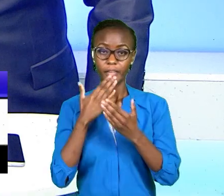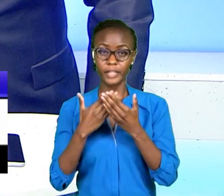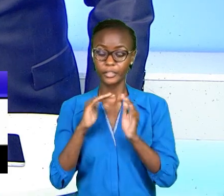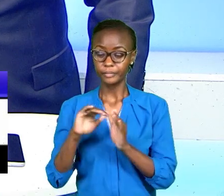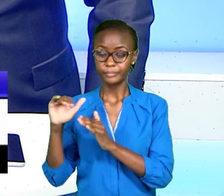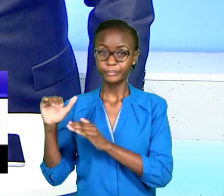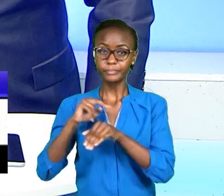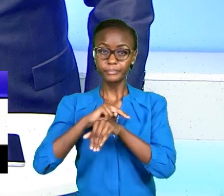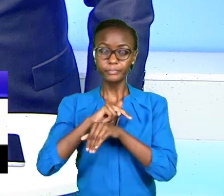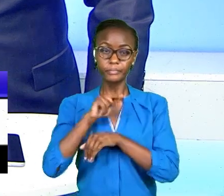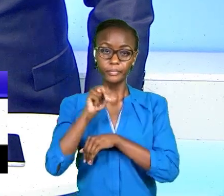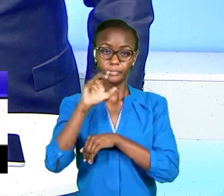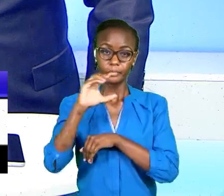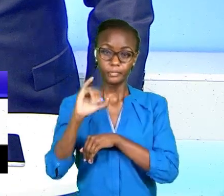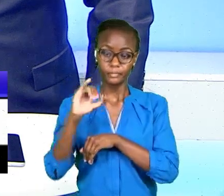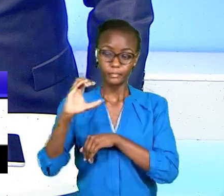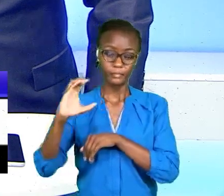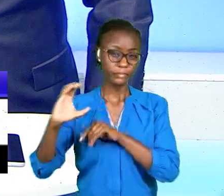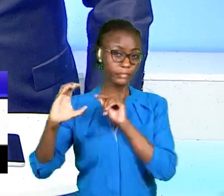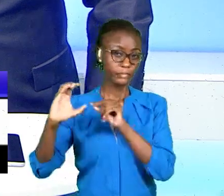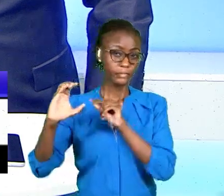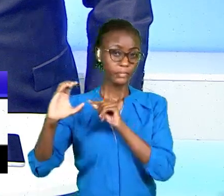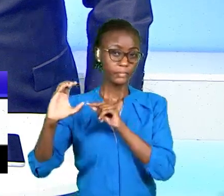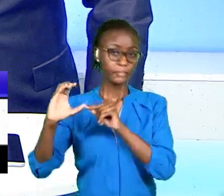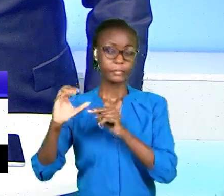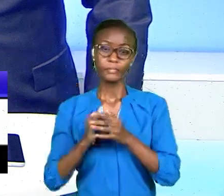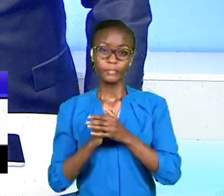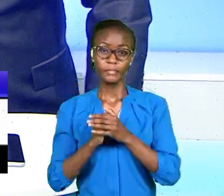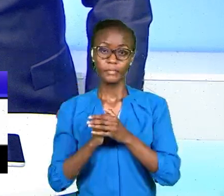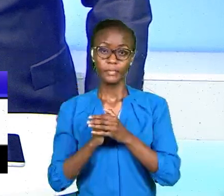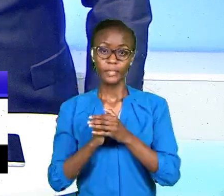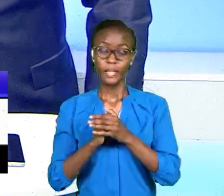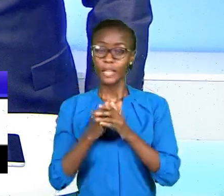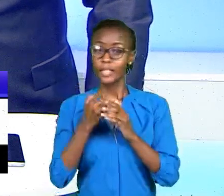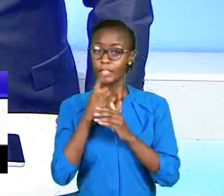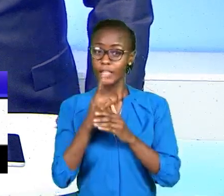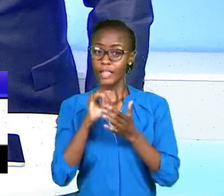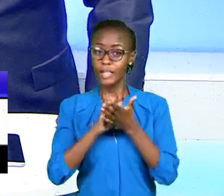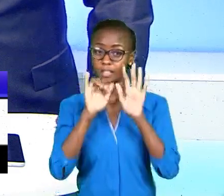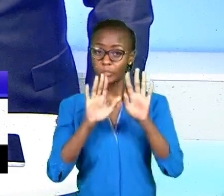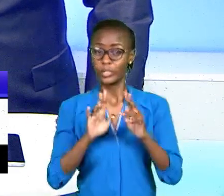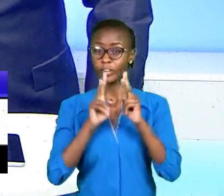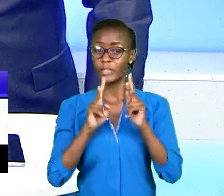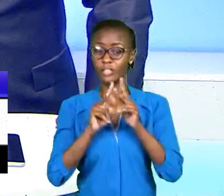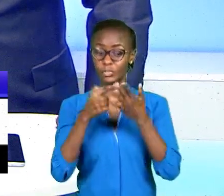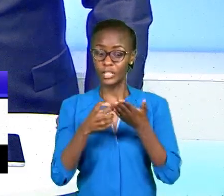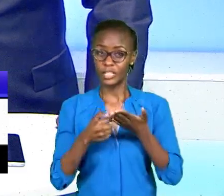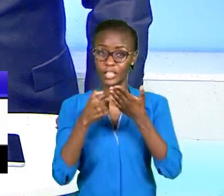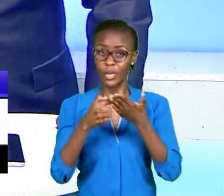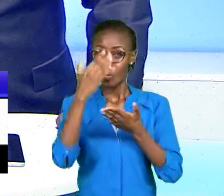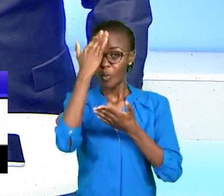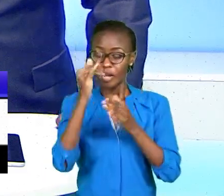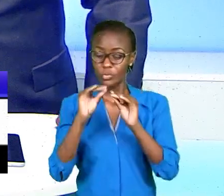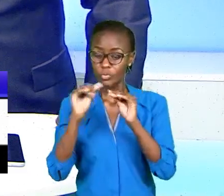The National Cohesion and Integration Commission, NCIC, has waded into the mediation talks aimed at ironing the differences between